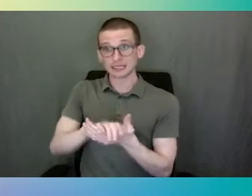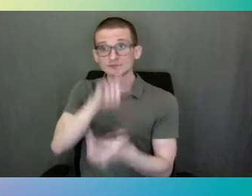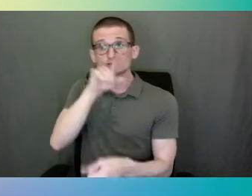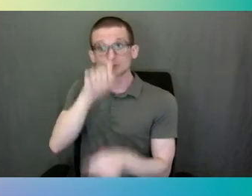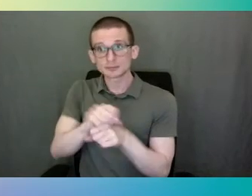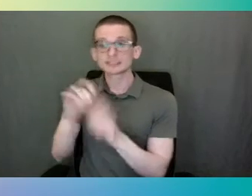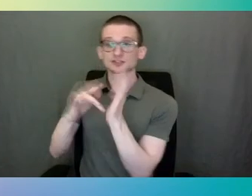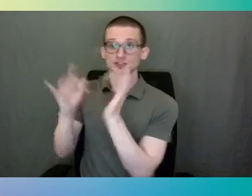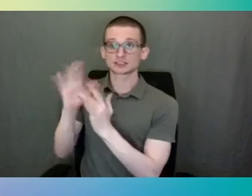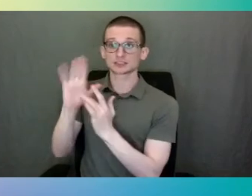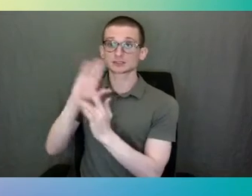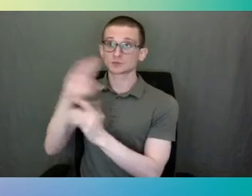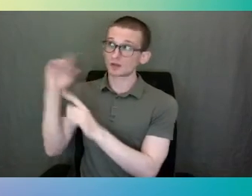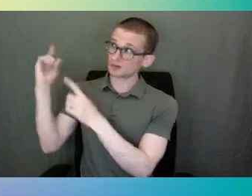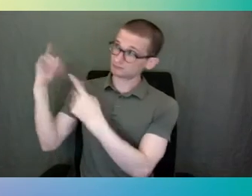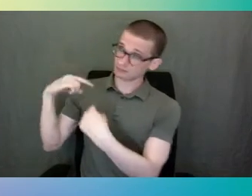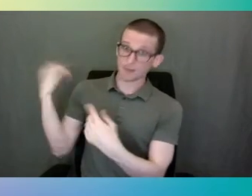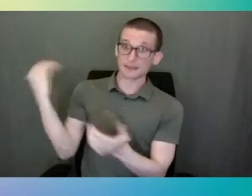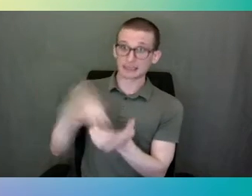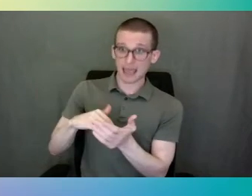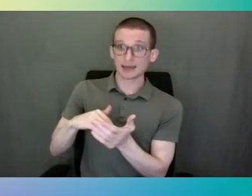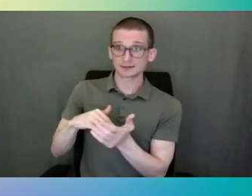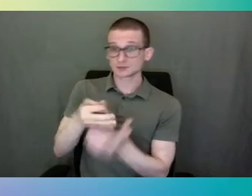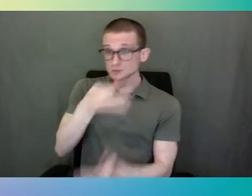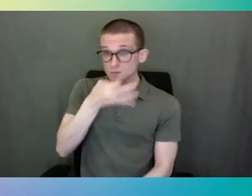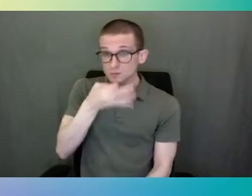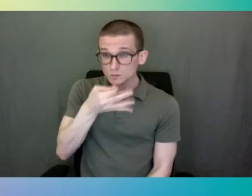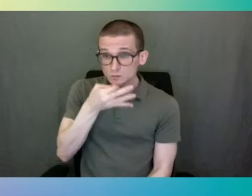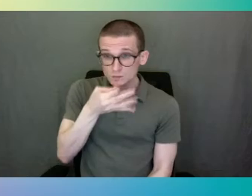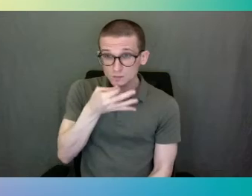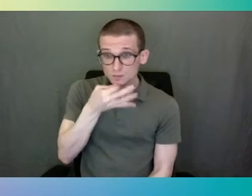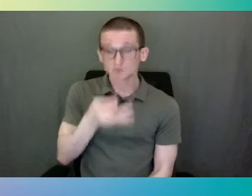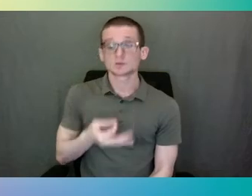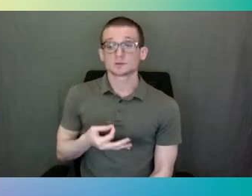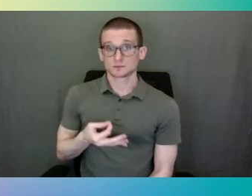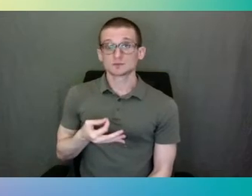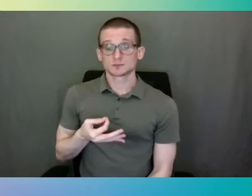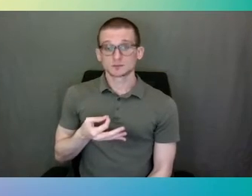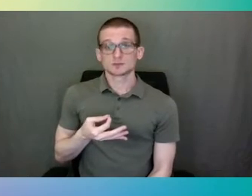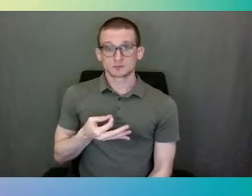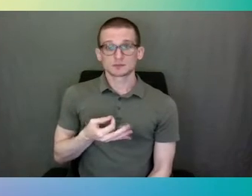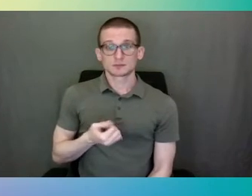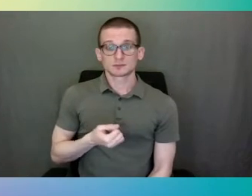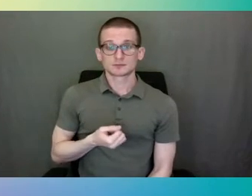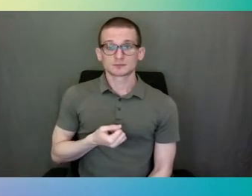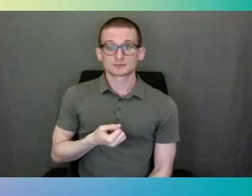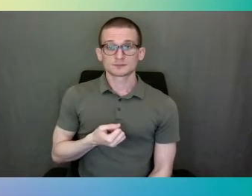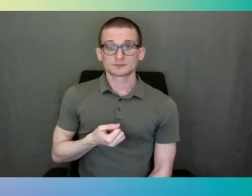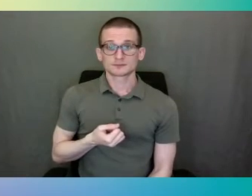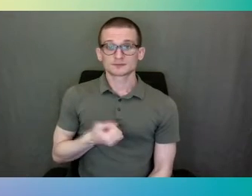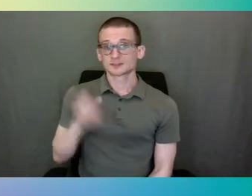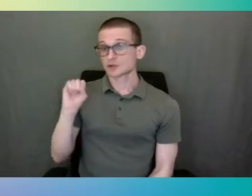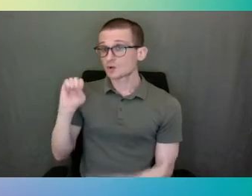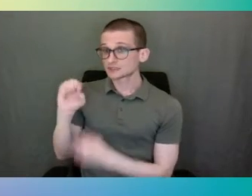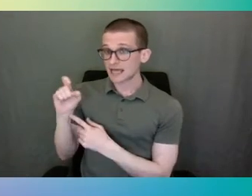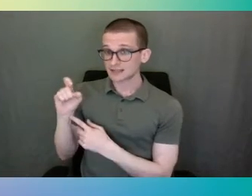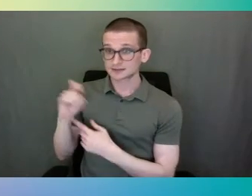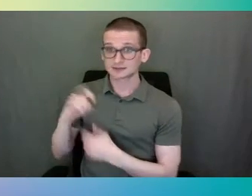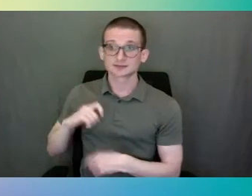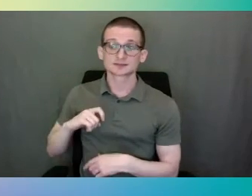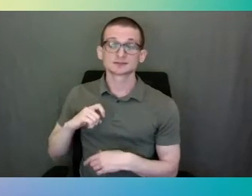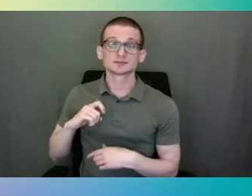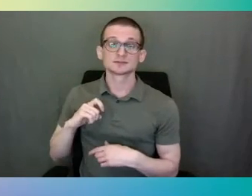coming of Jesus was imminent. It was coming quite soon. And so sex,